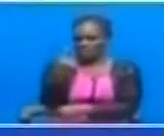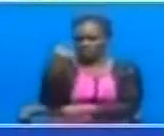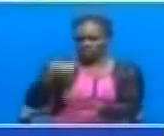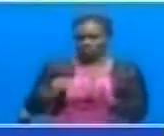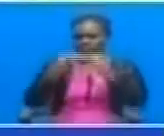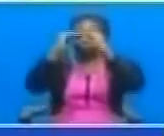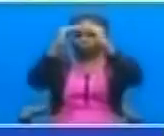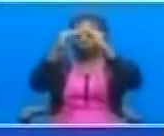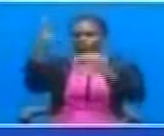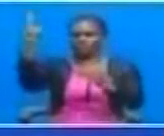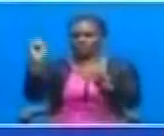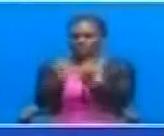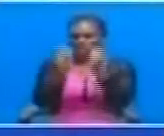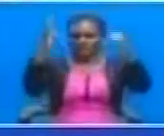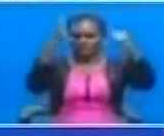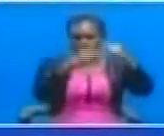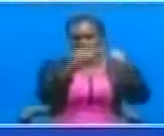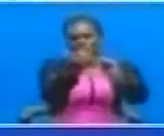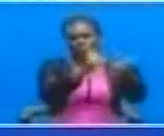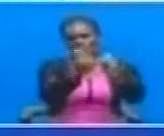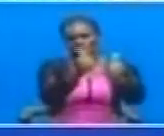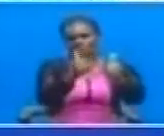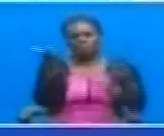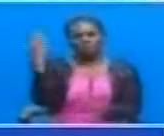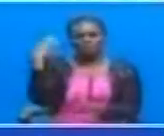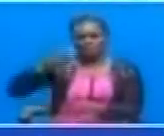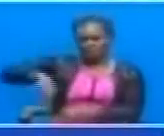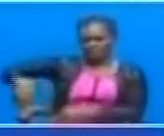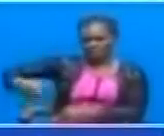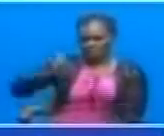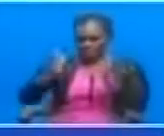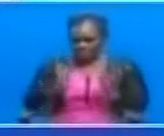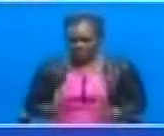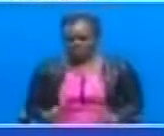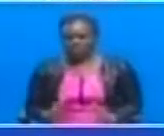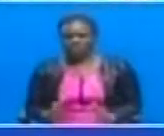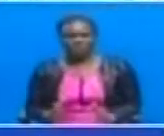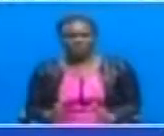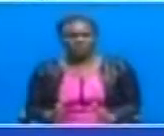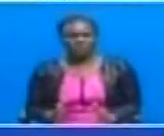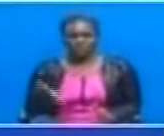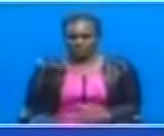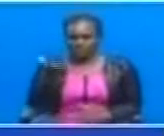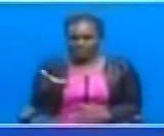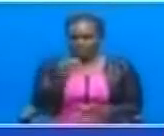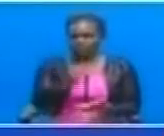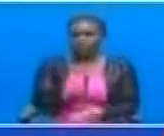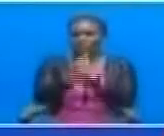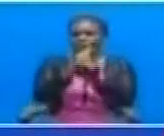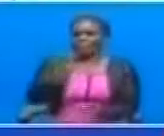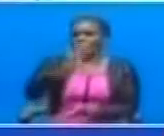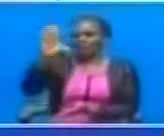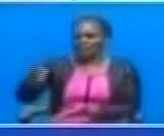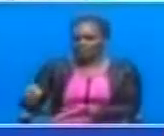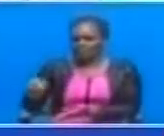for Russia 2018. Former Cameroon striker Samuel Eto'o was on stage in Russia to help with the African